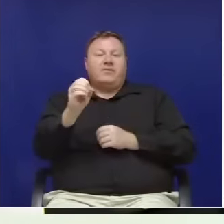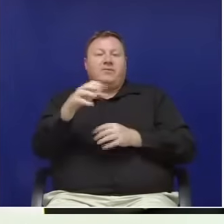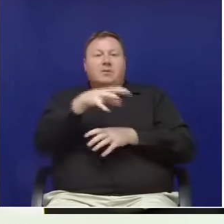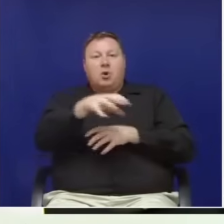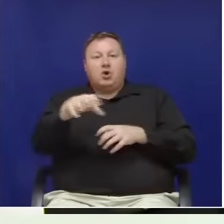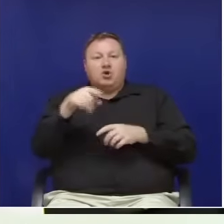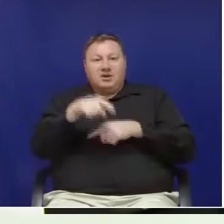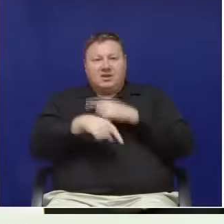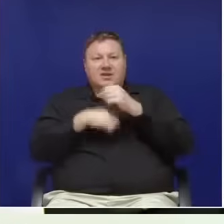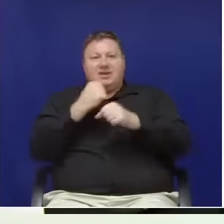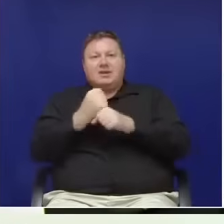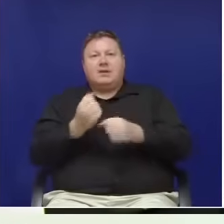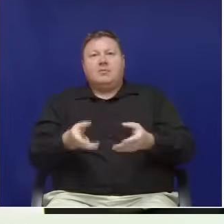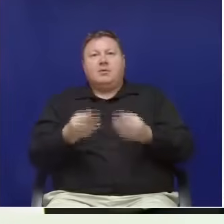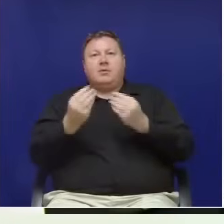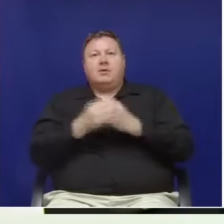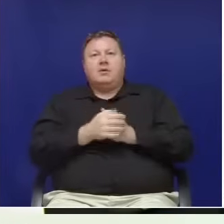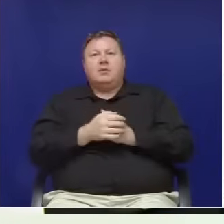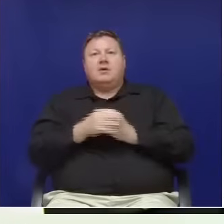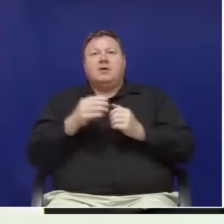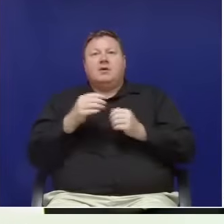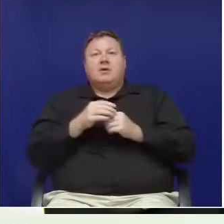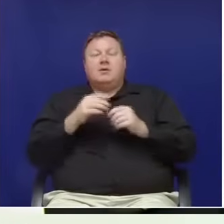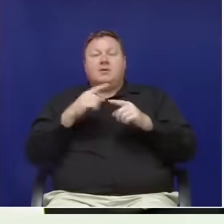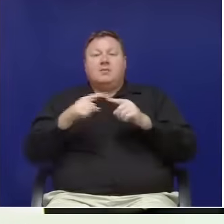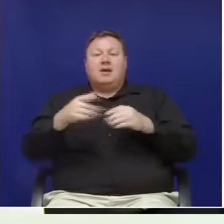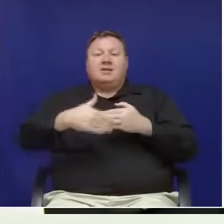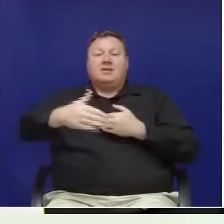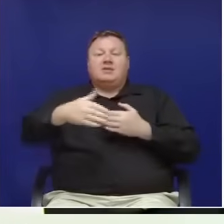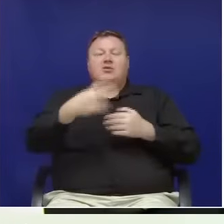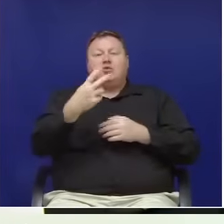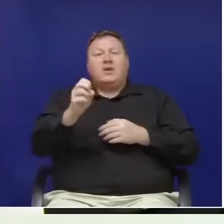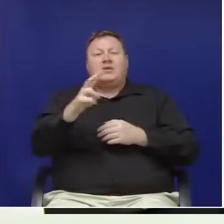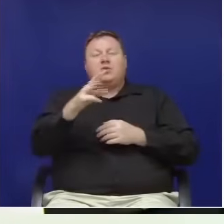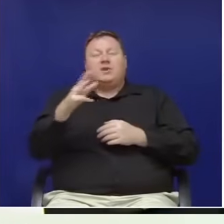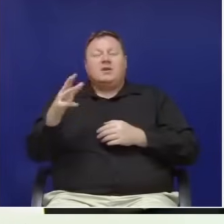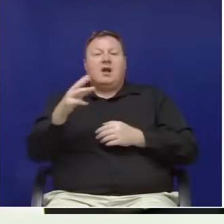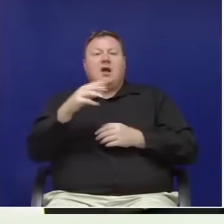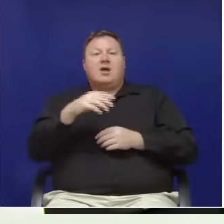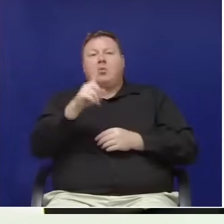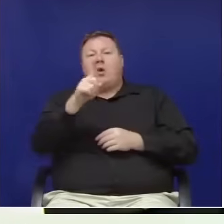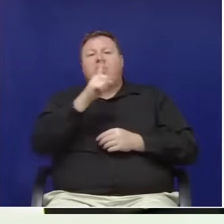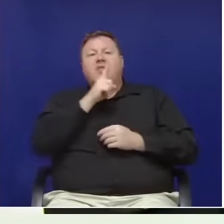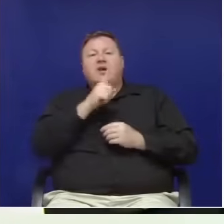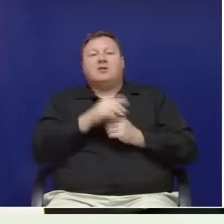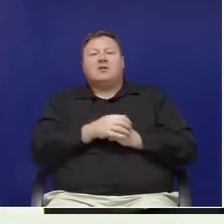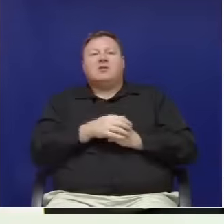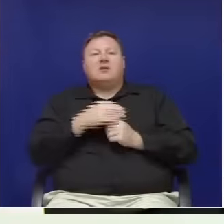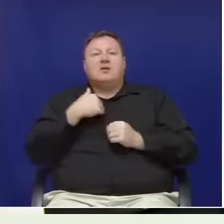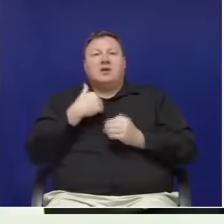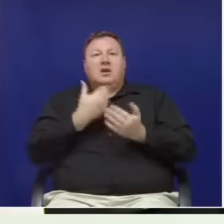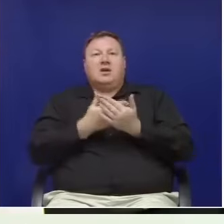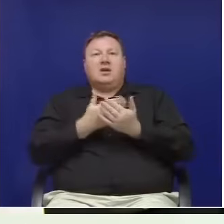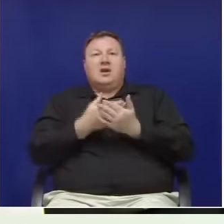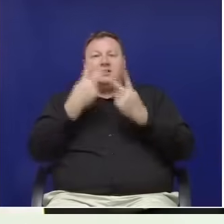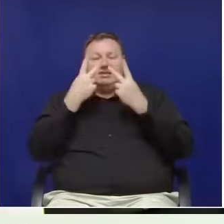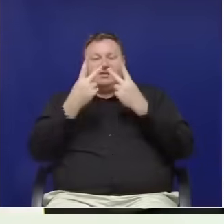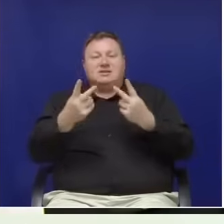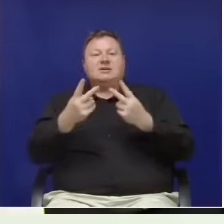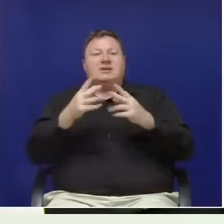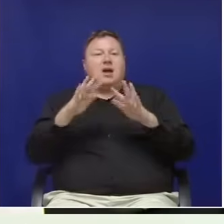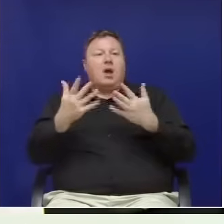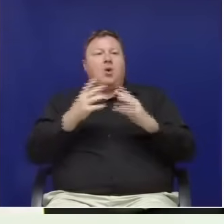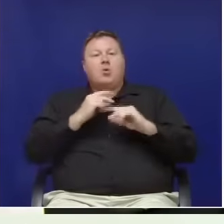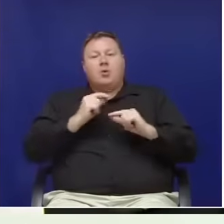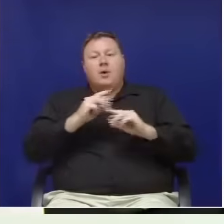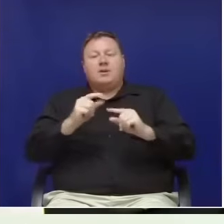year, even though the MTDP target was 1,000 by 2029. So I think, Chair, you can see just how rapidly